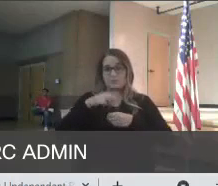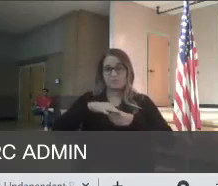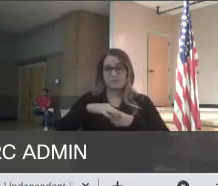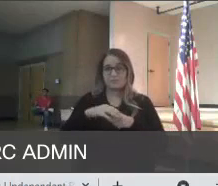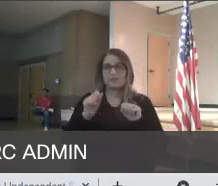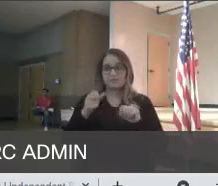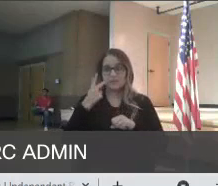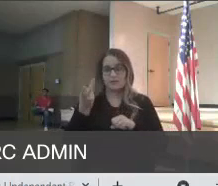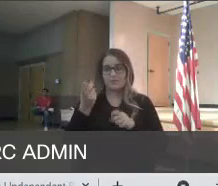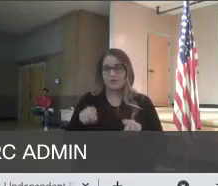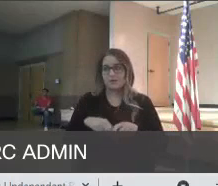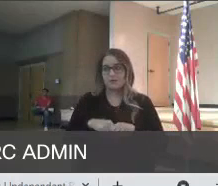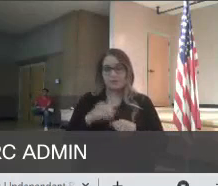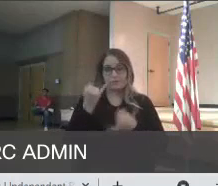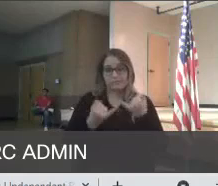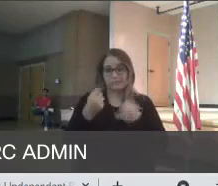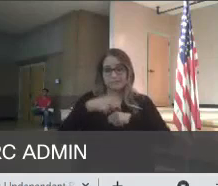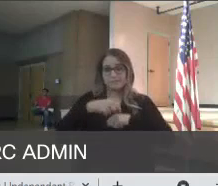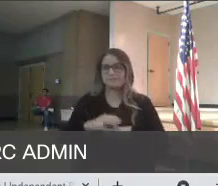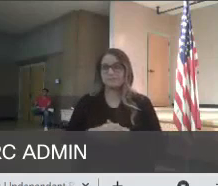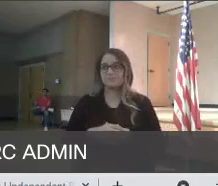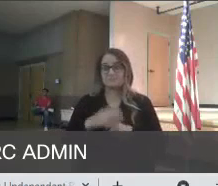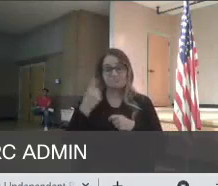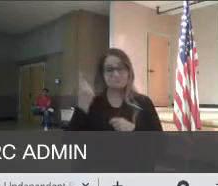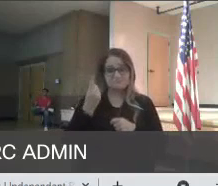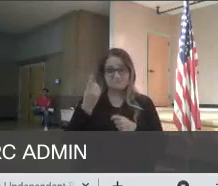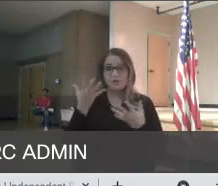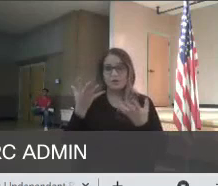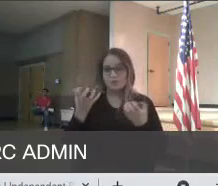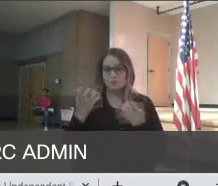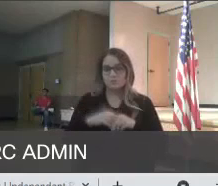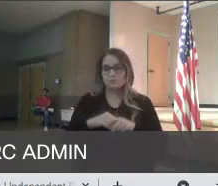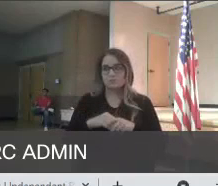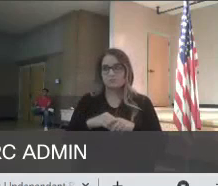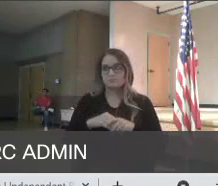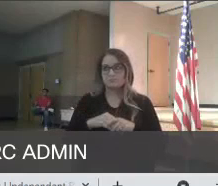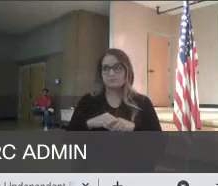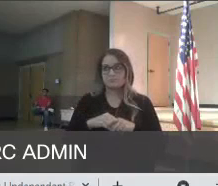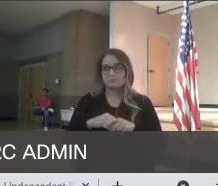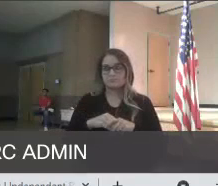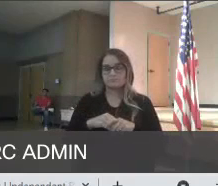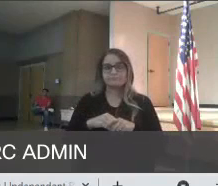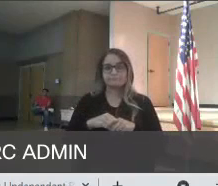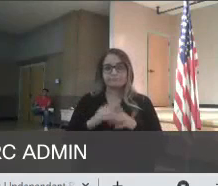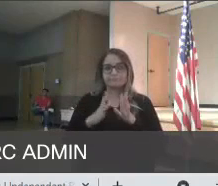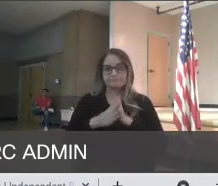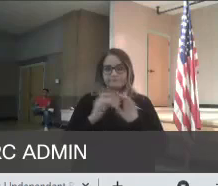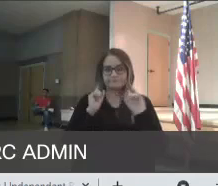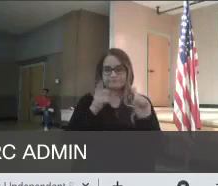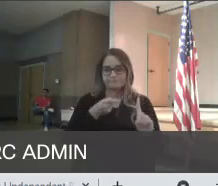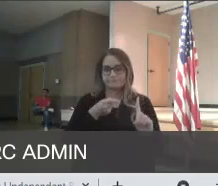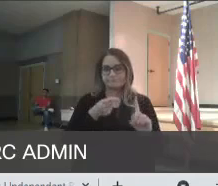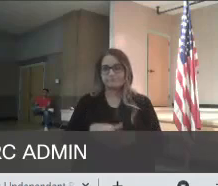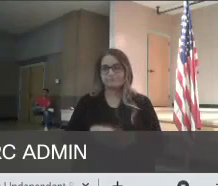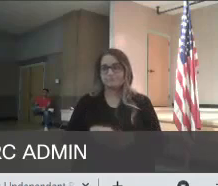voting. We see that happen this last time. So just something that I would like to make bring up